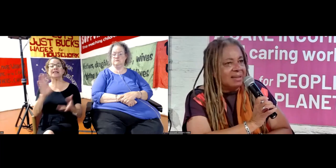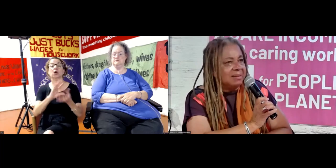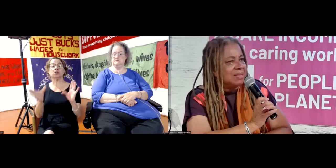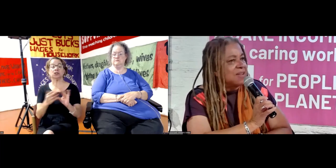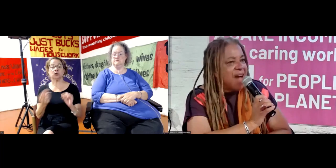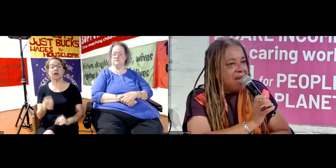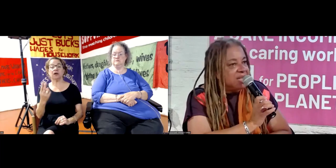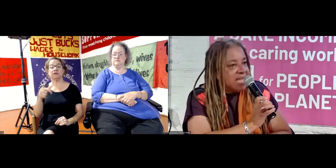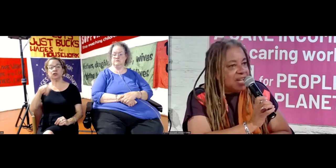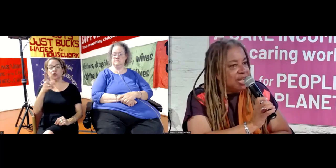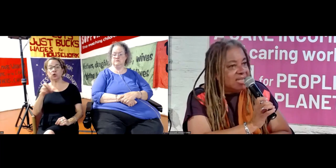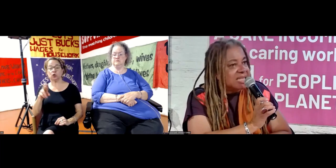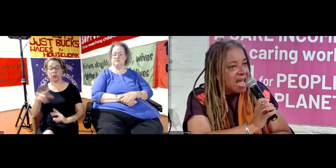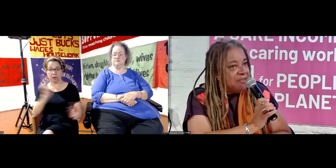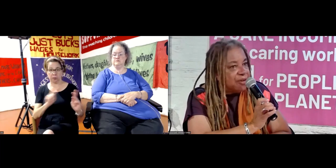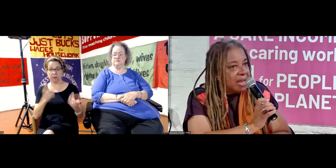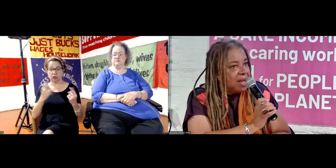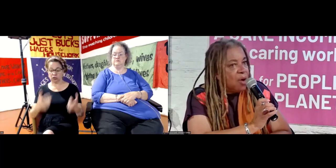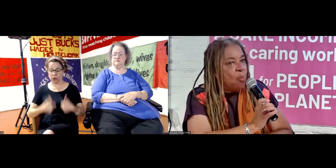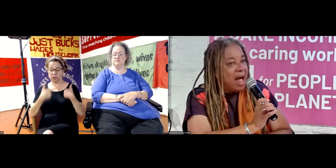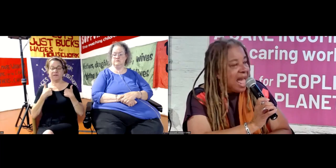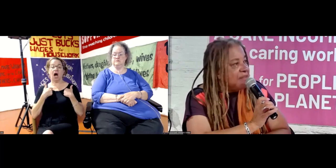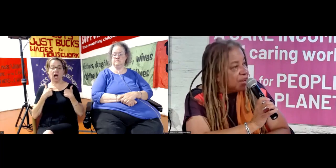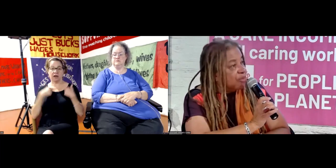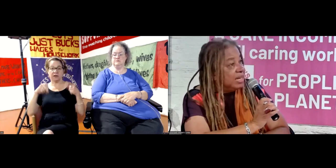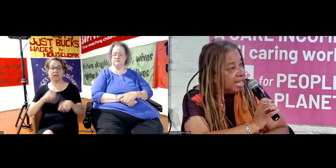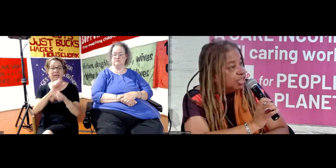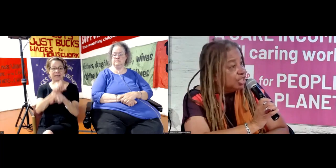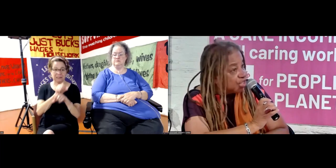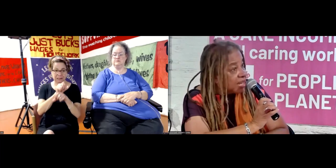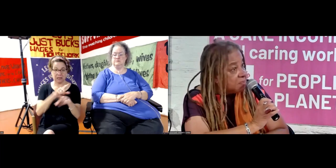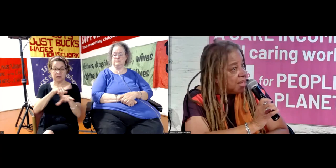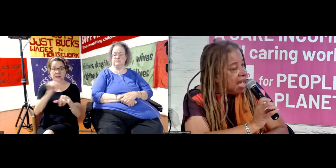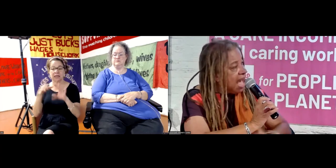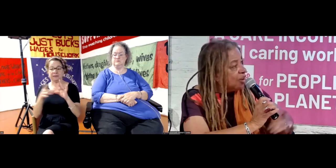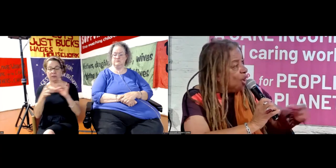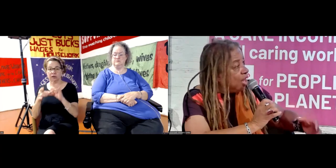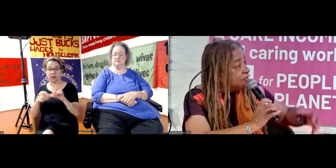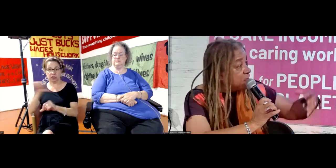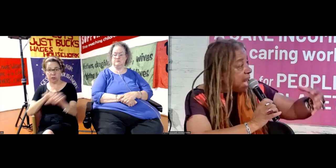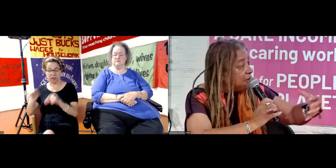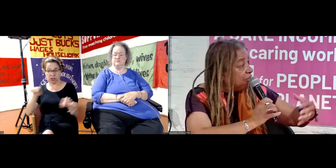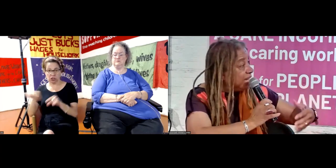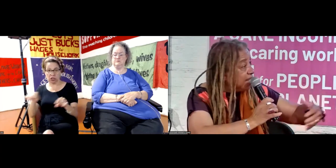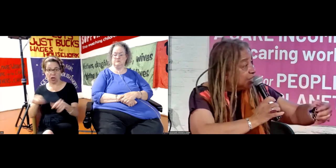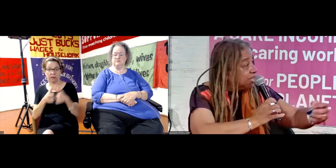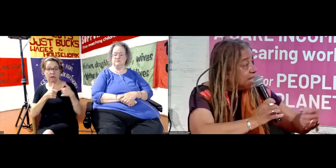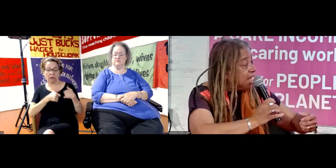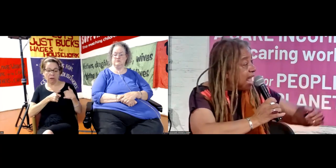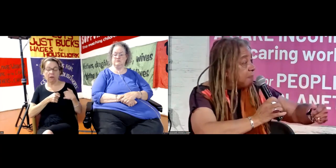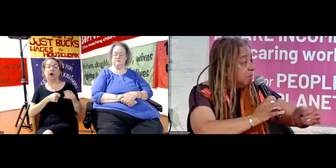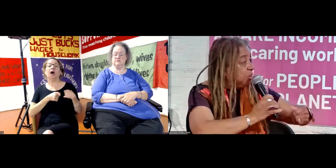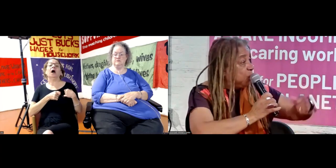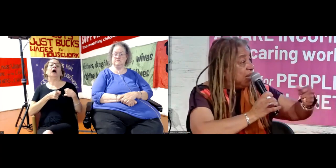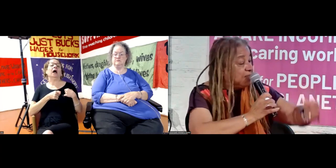to survive as they could in slavery while having a relationship, and all of the power relations that